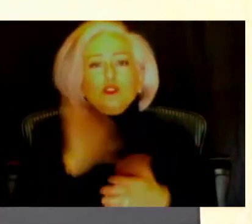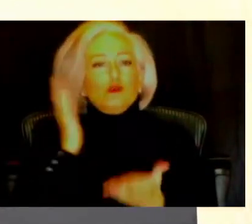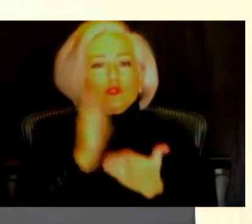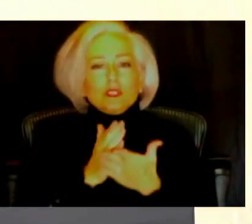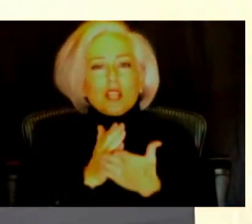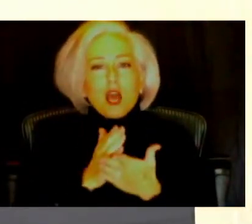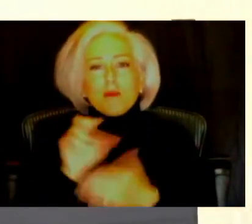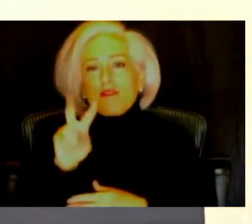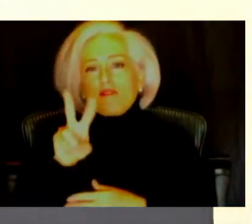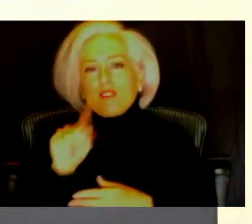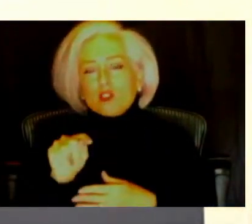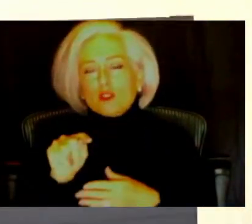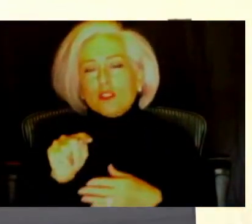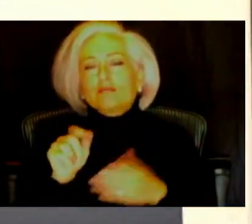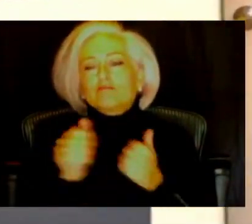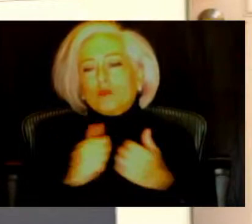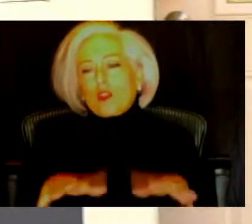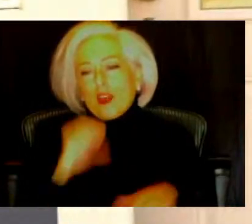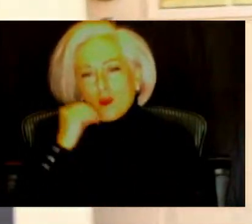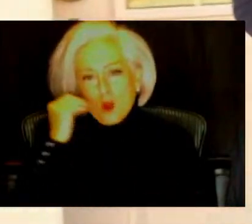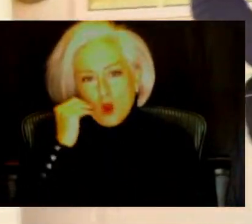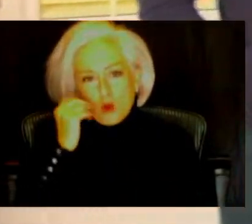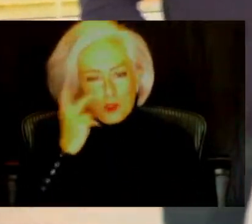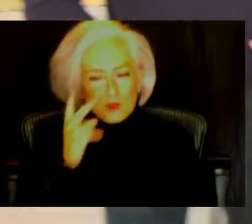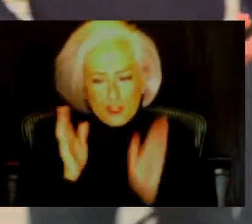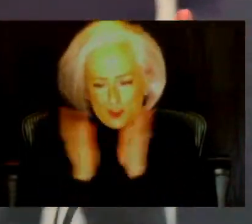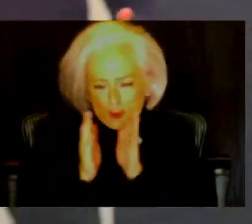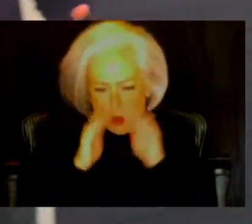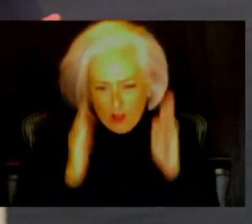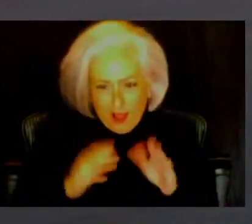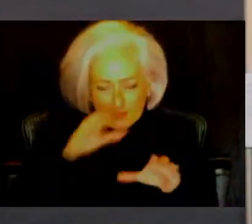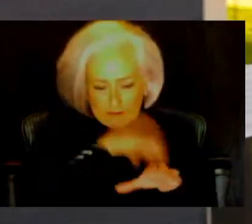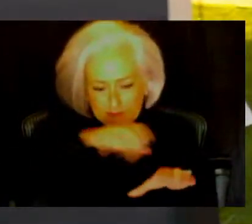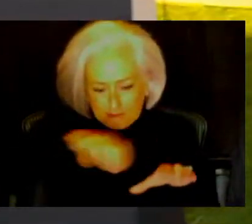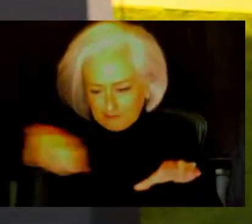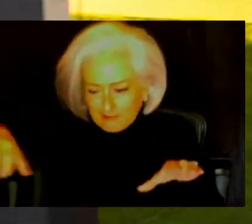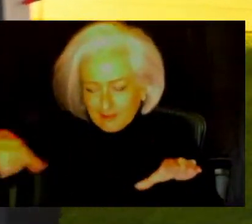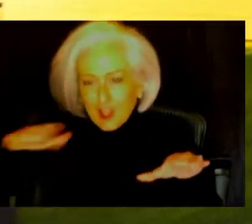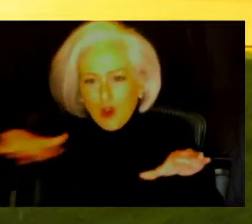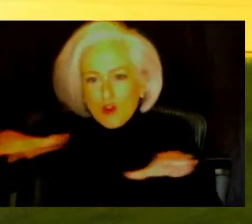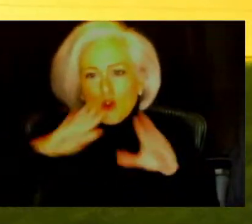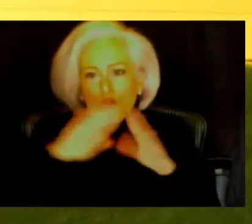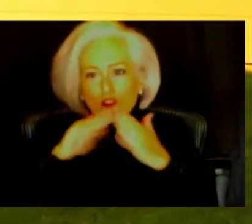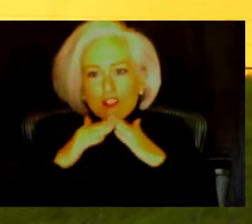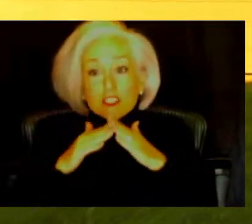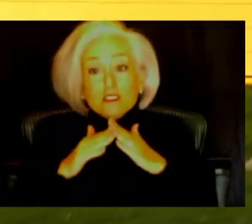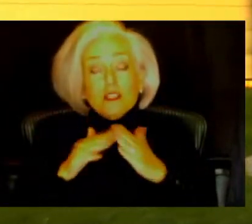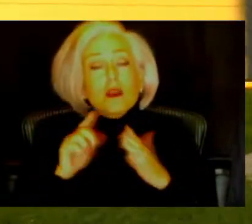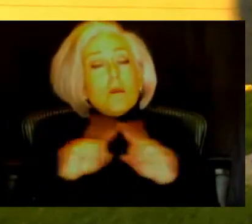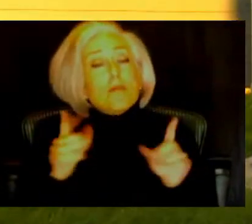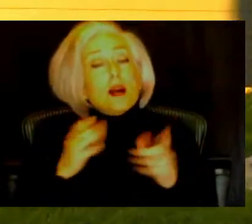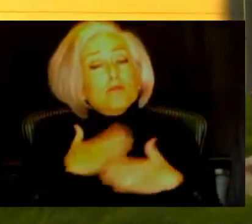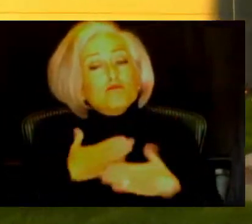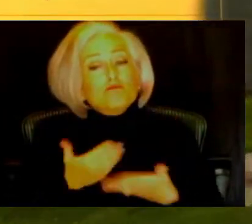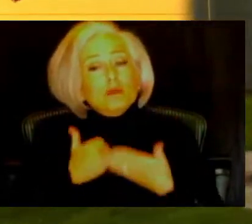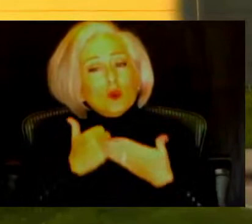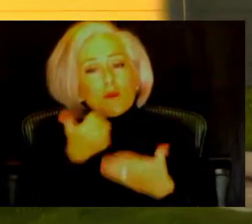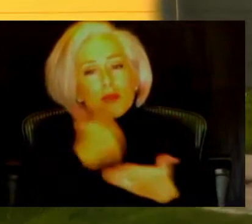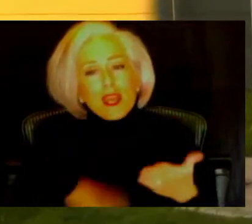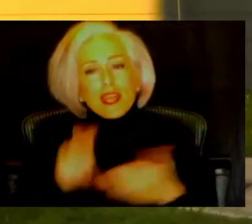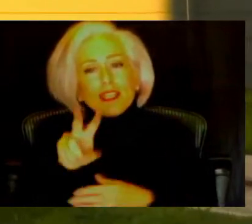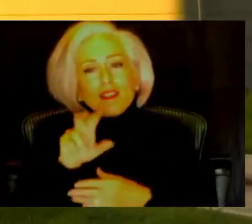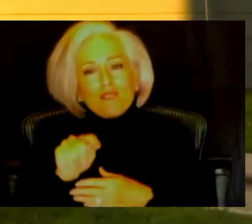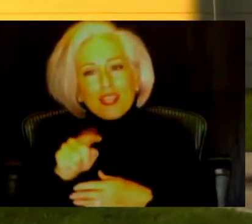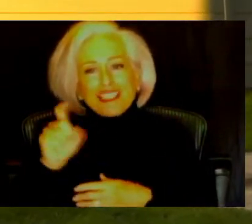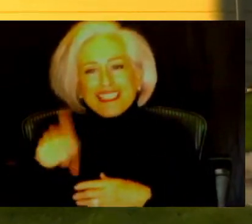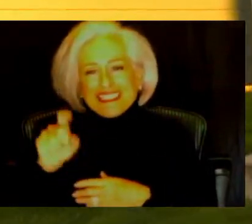tiny houses that you see here in the village. But we also help any veteran in need through our outreach center that